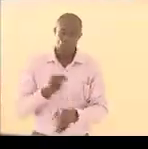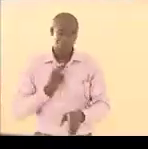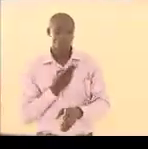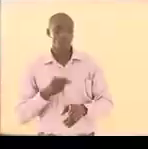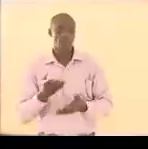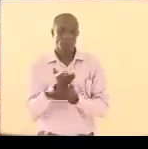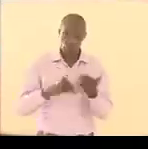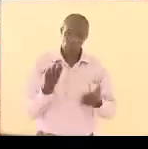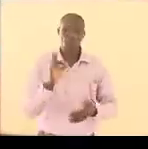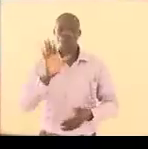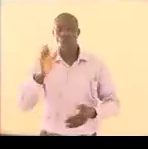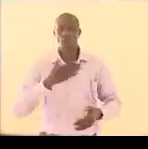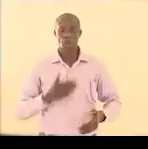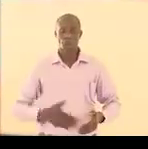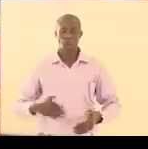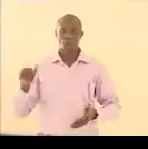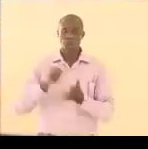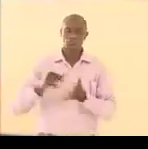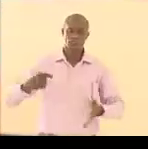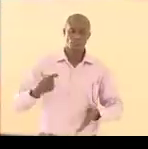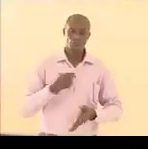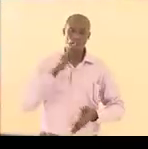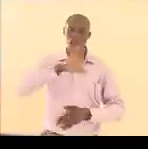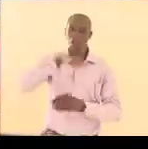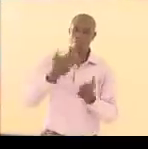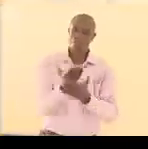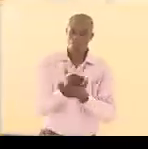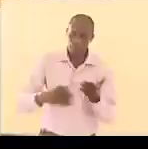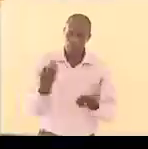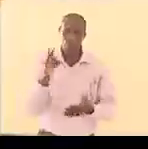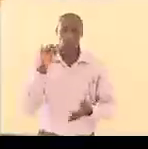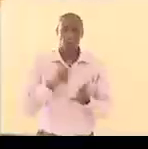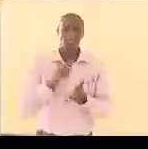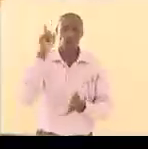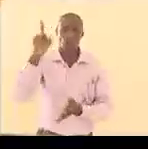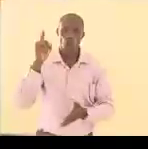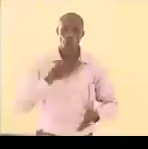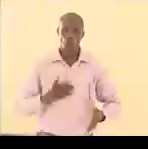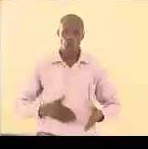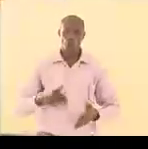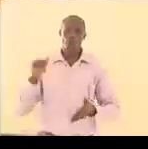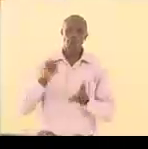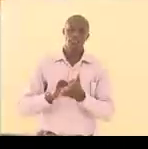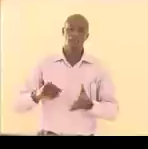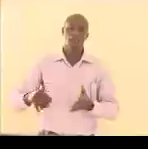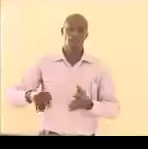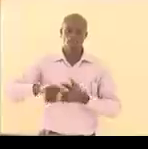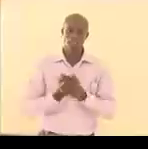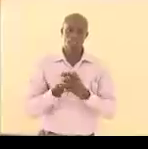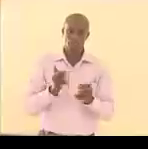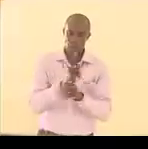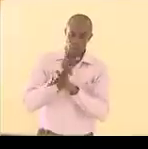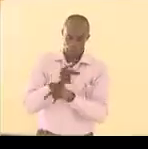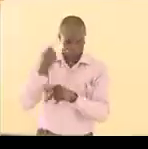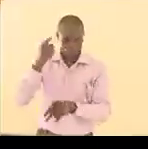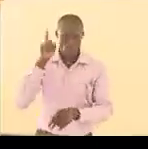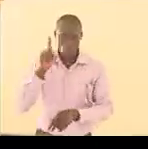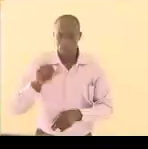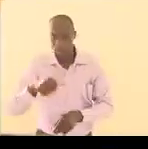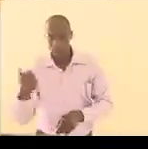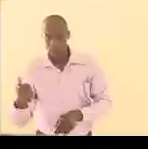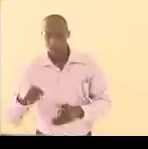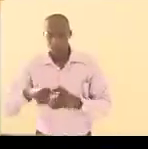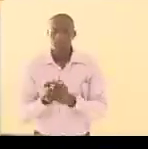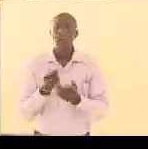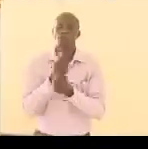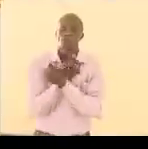take us as part of your body, that we are all parts of that one body, that we may begin to care for one another. We